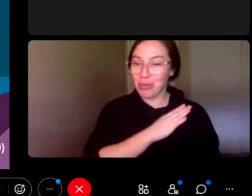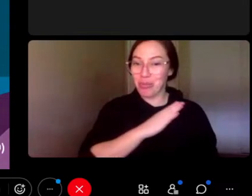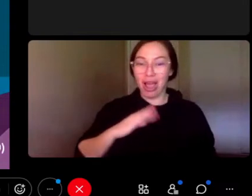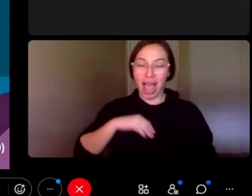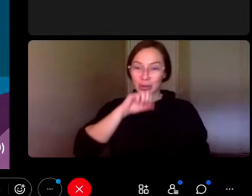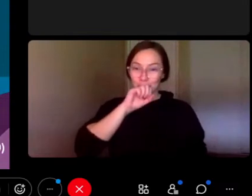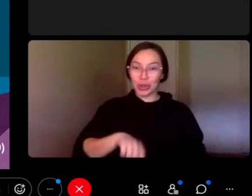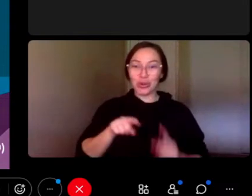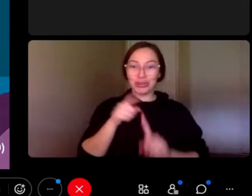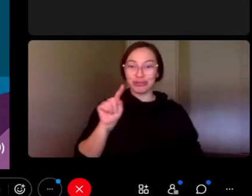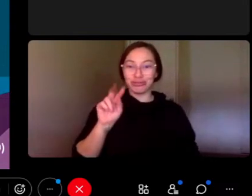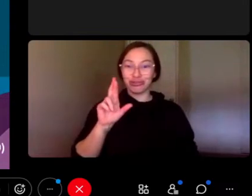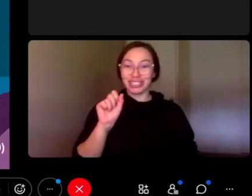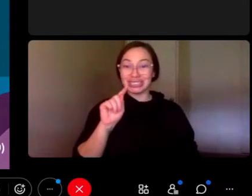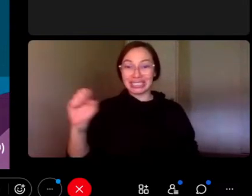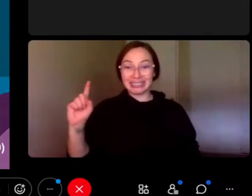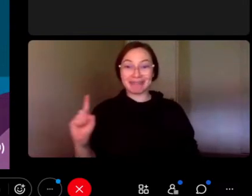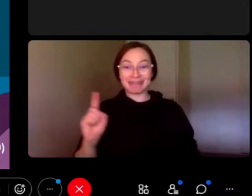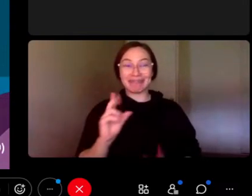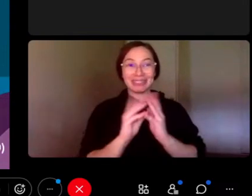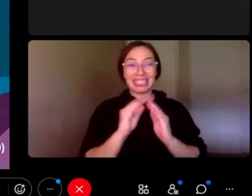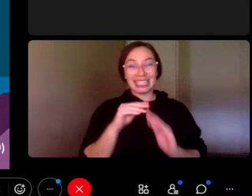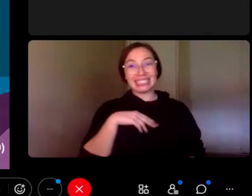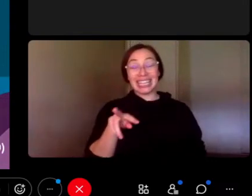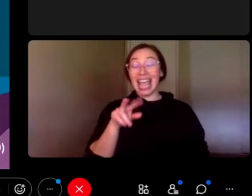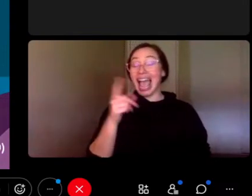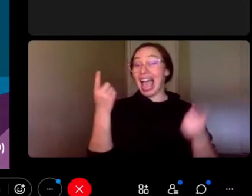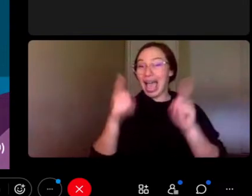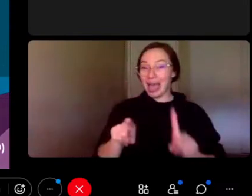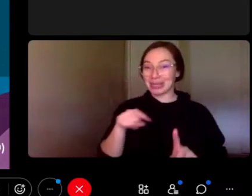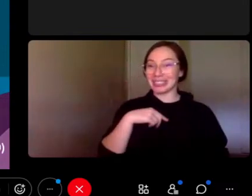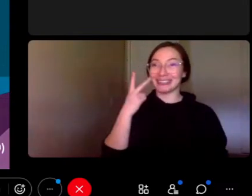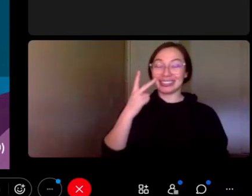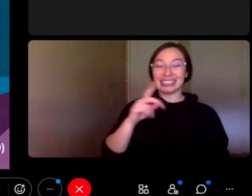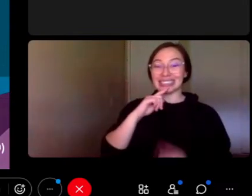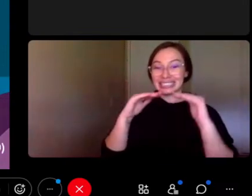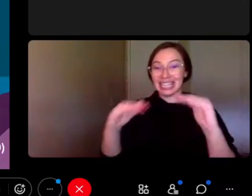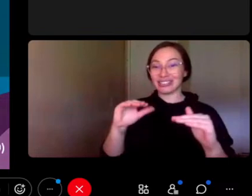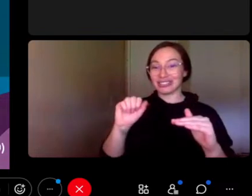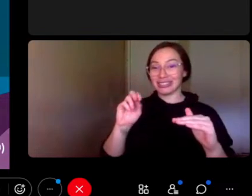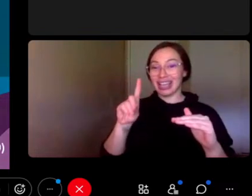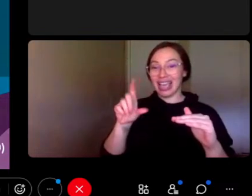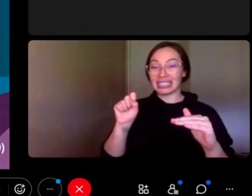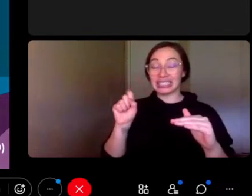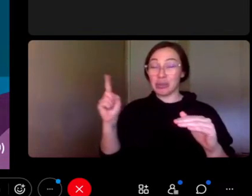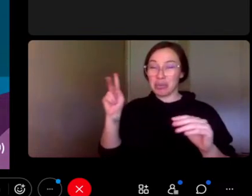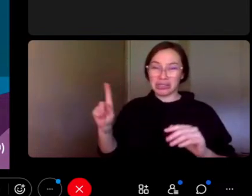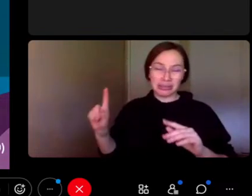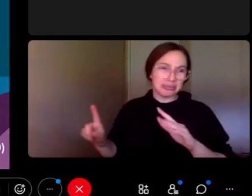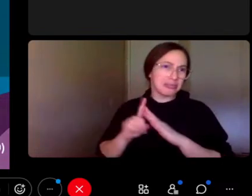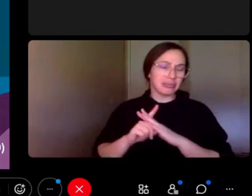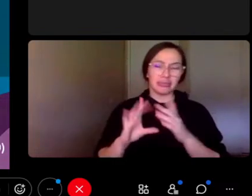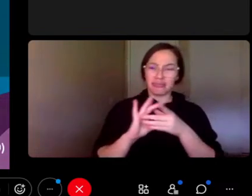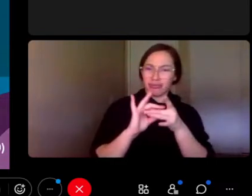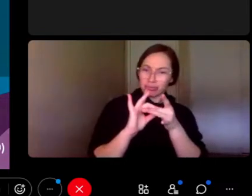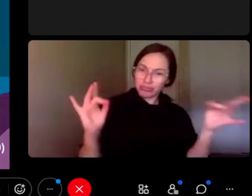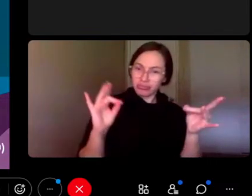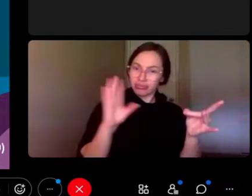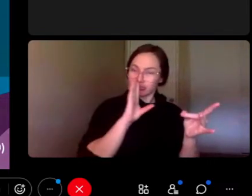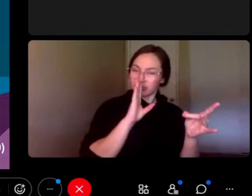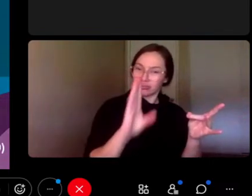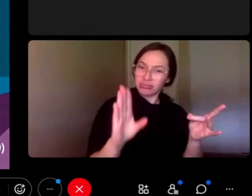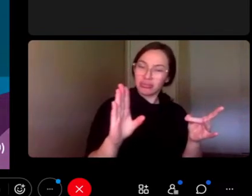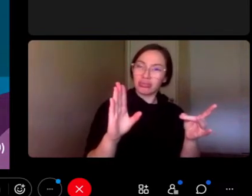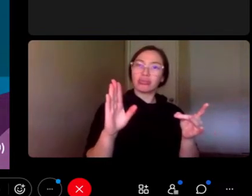trustee come into a meeting. I'm thinking of a situation in Desert Sands where someone came in and made a very firm resolve